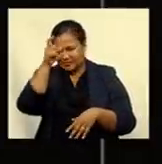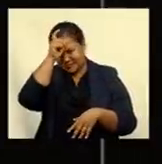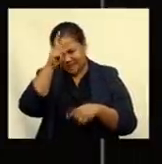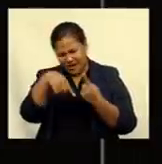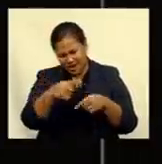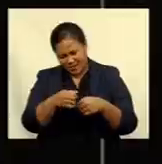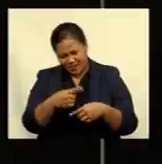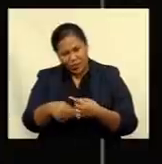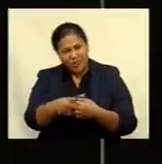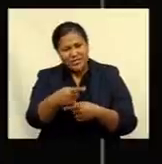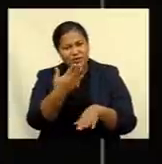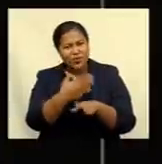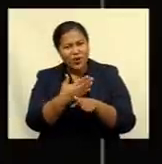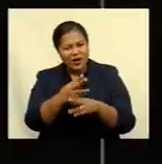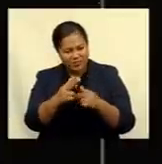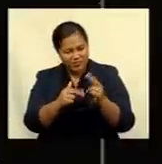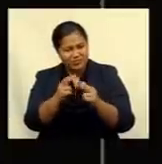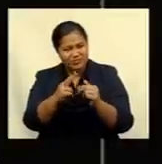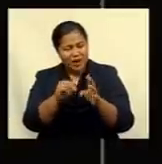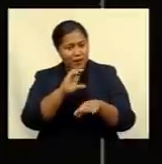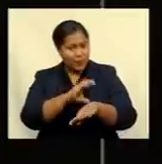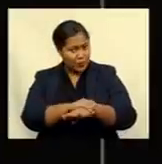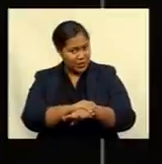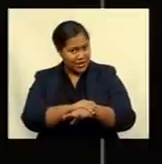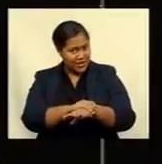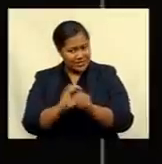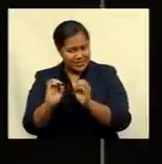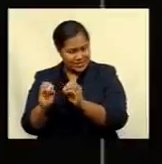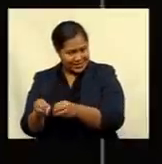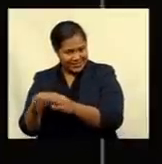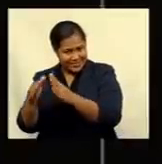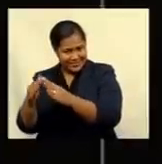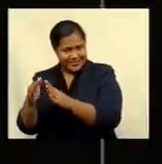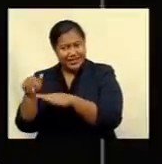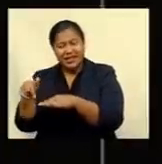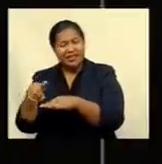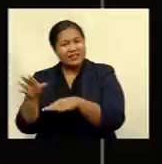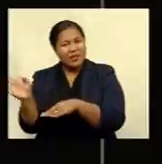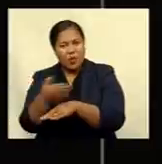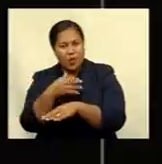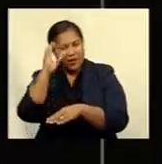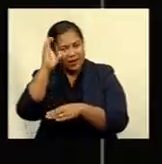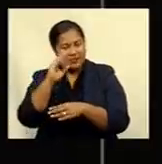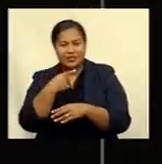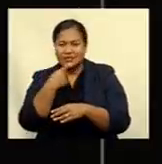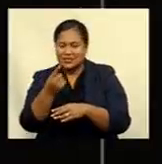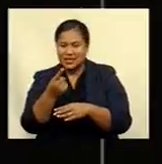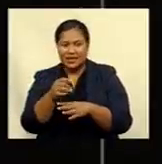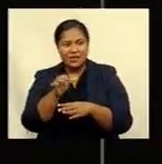construction in police stations around the country, Ngavoka says the government should get away from a programming budget